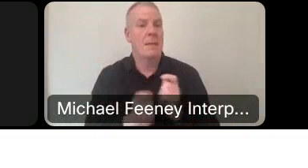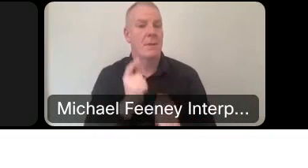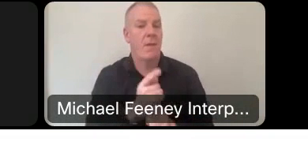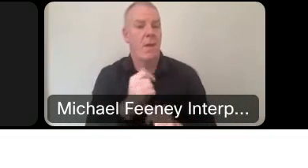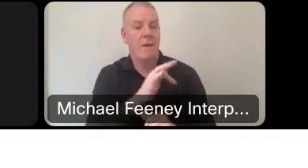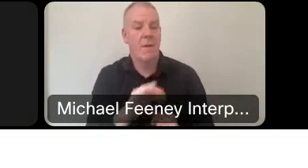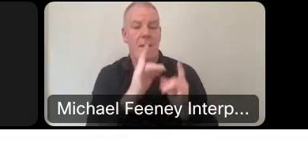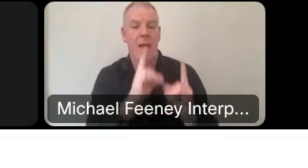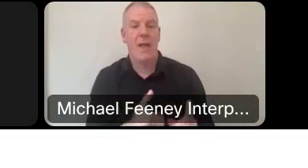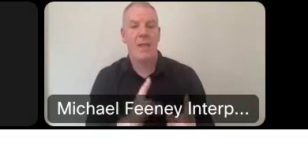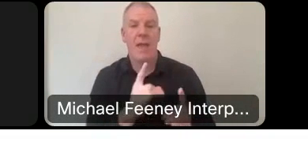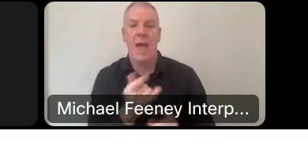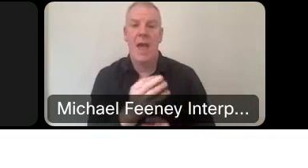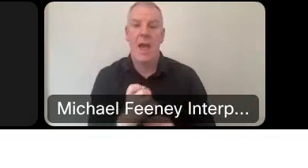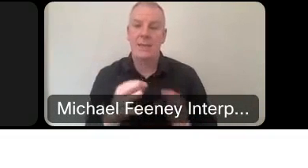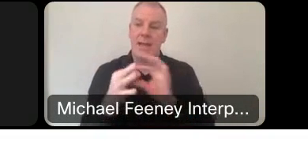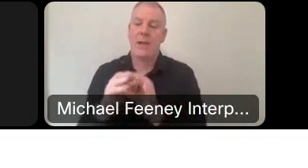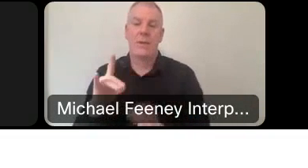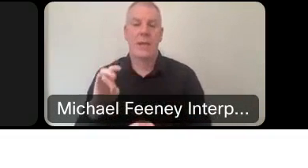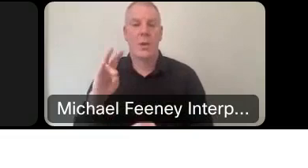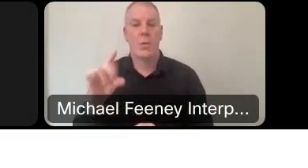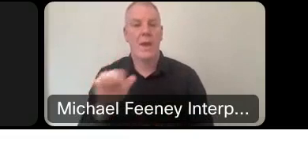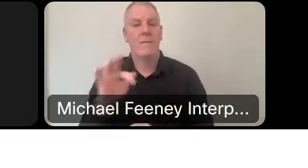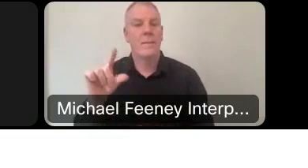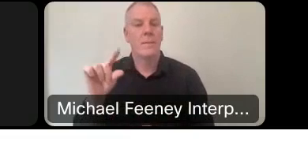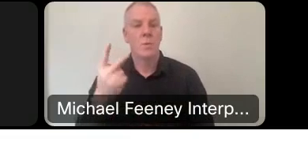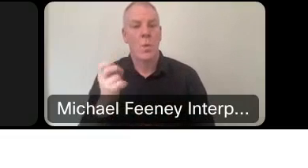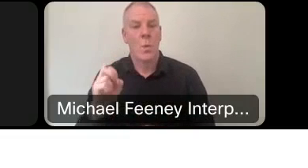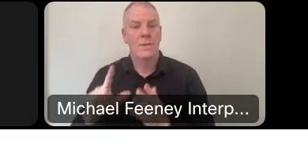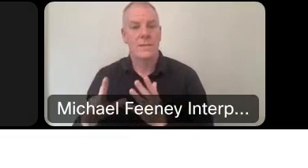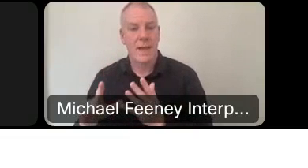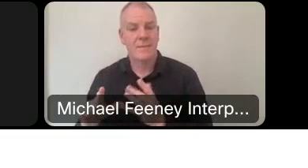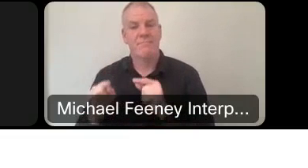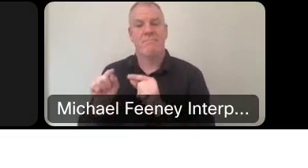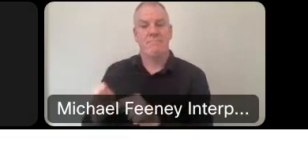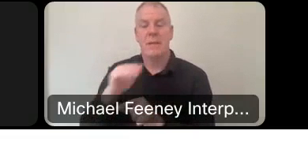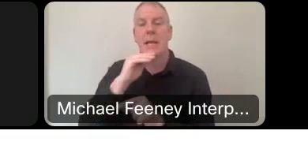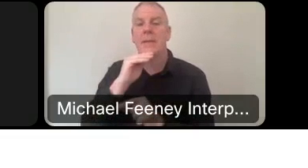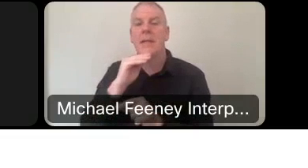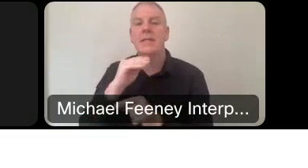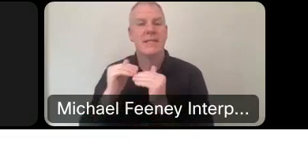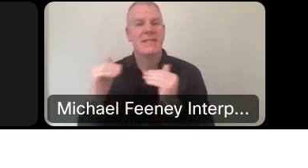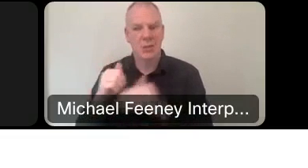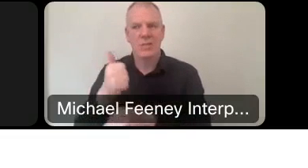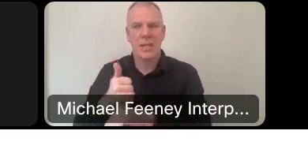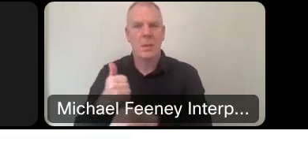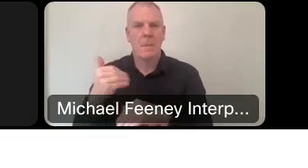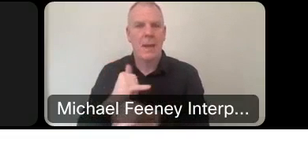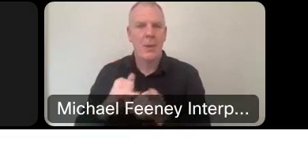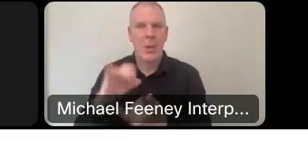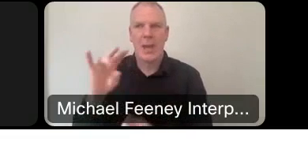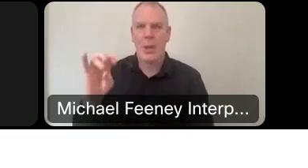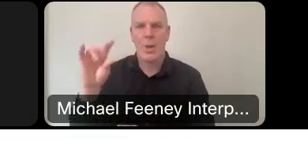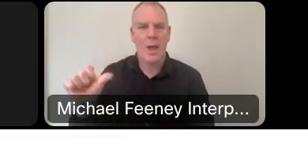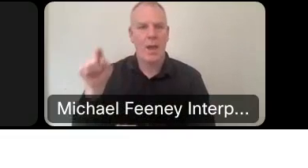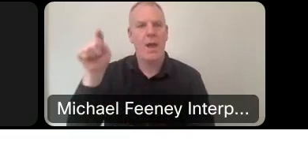in relation to HICWA, the Health Act 2007, and provides for the application of standards set by HICWA